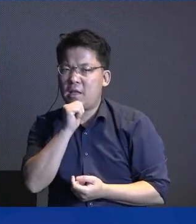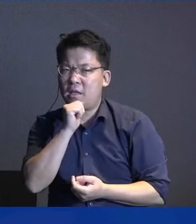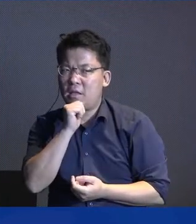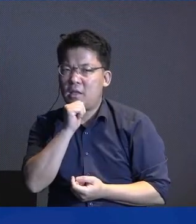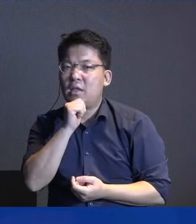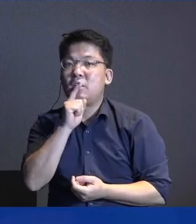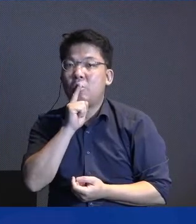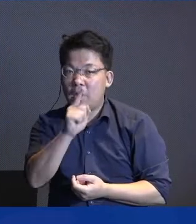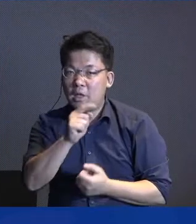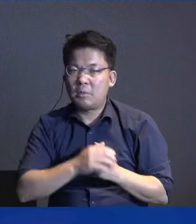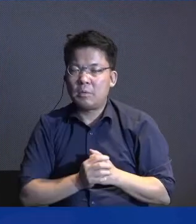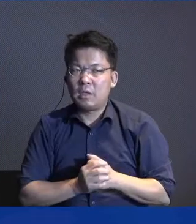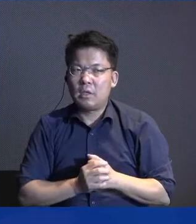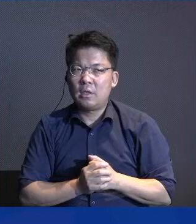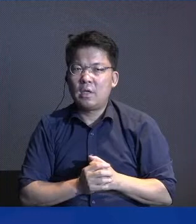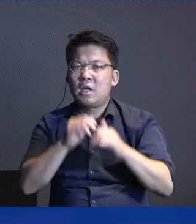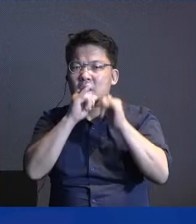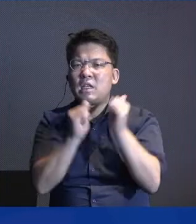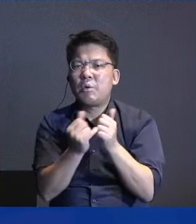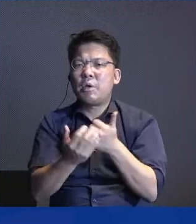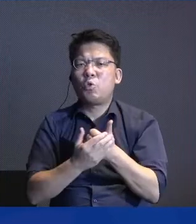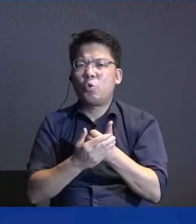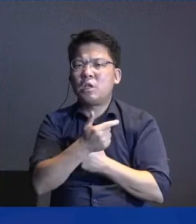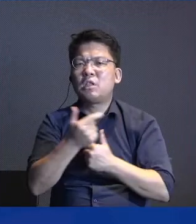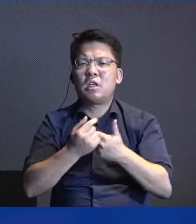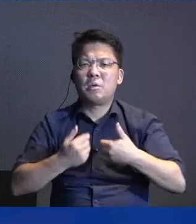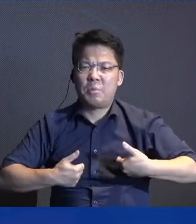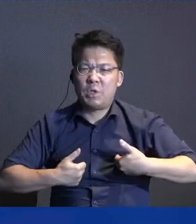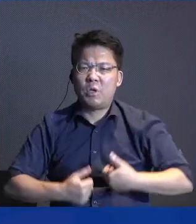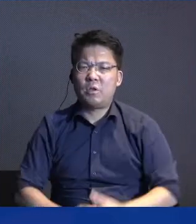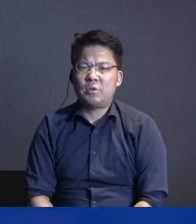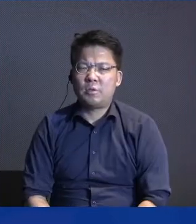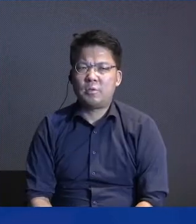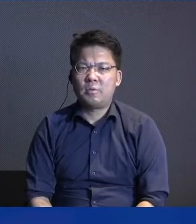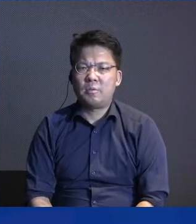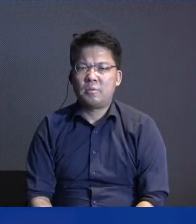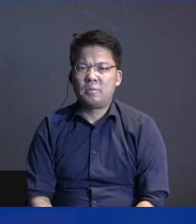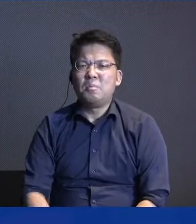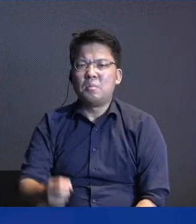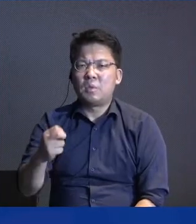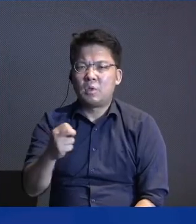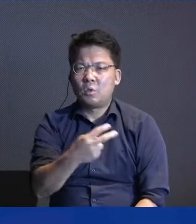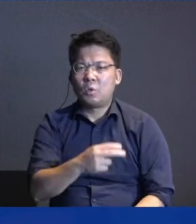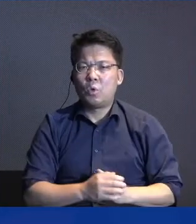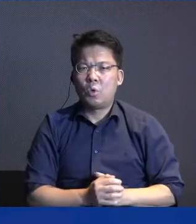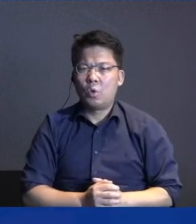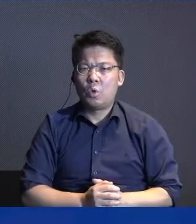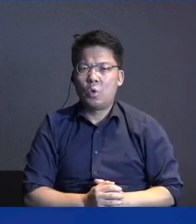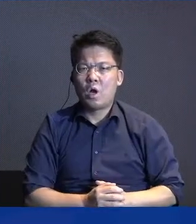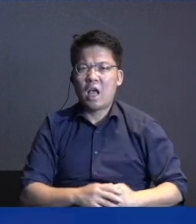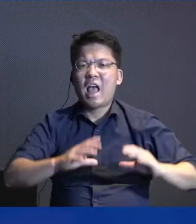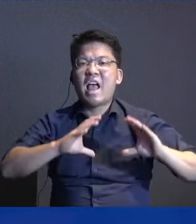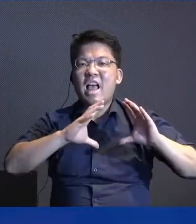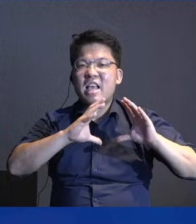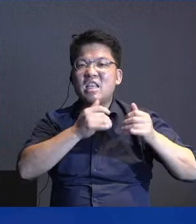that is incorporating complexity of demographic, economic, and environmental, social